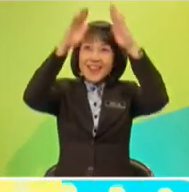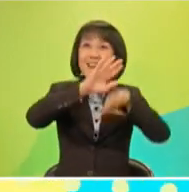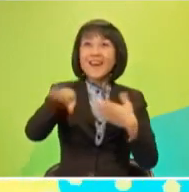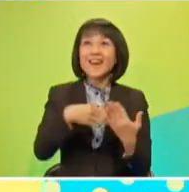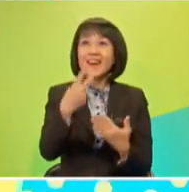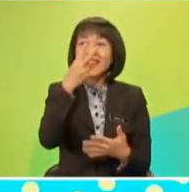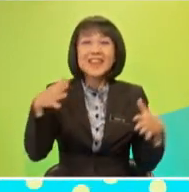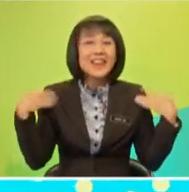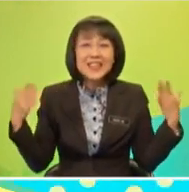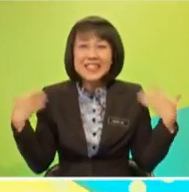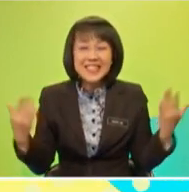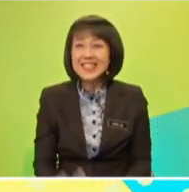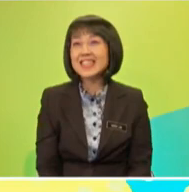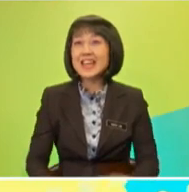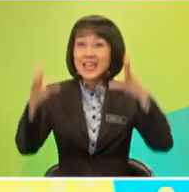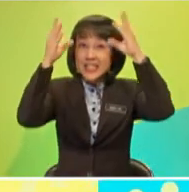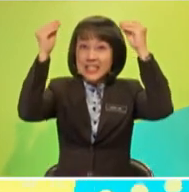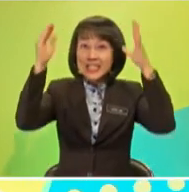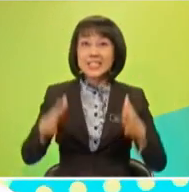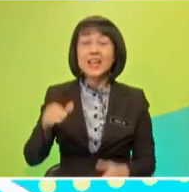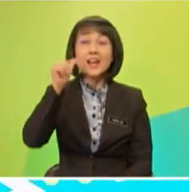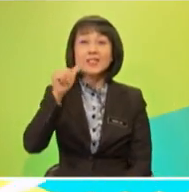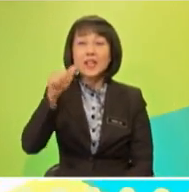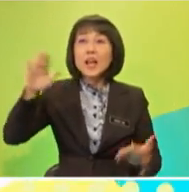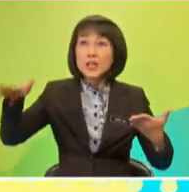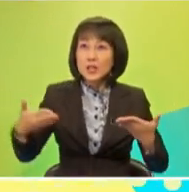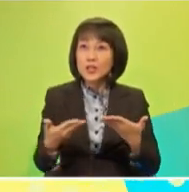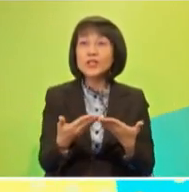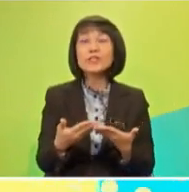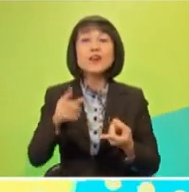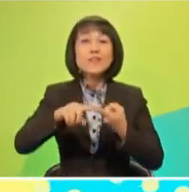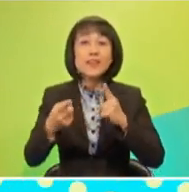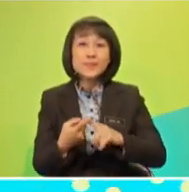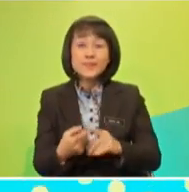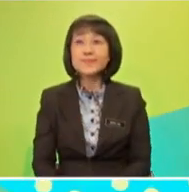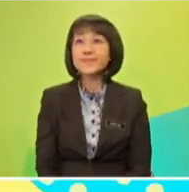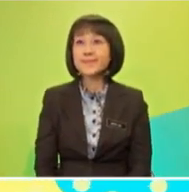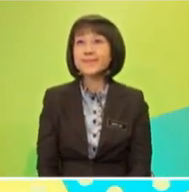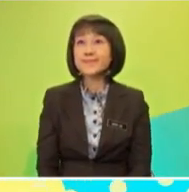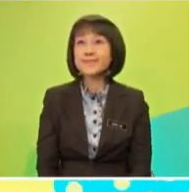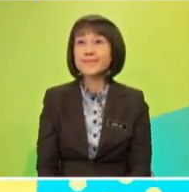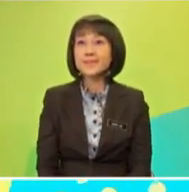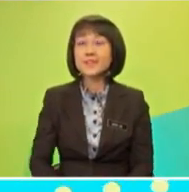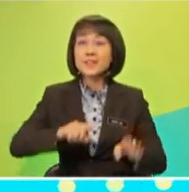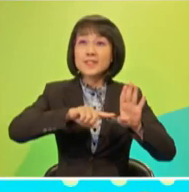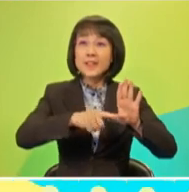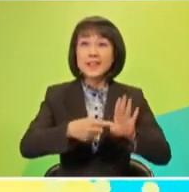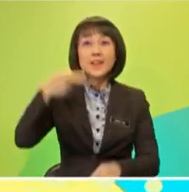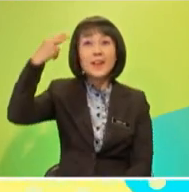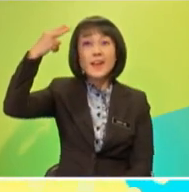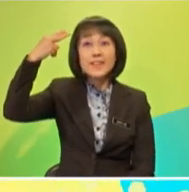right, teacher Anjana, could you please introduce our friends for today? Hi, can we start with Haris? Hi,